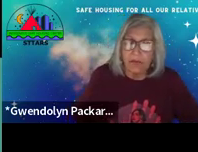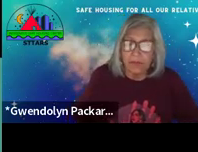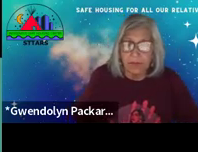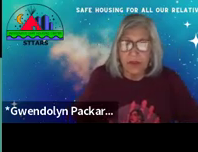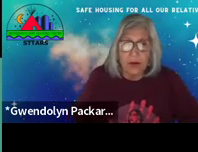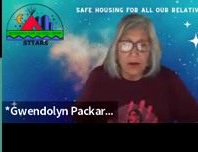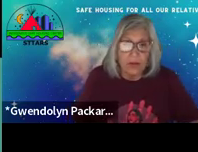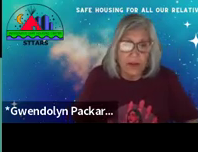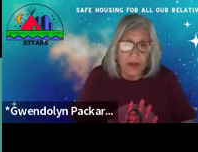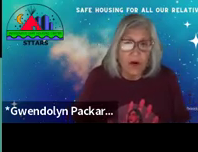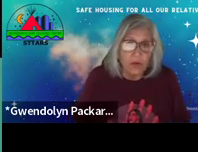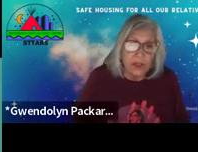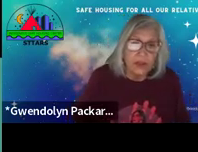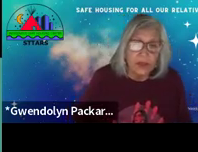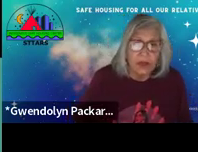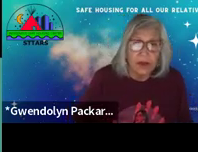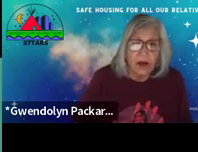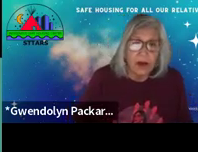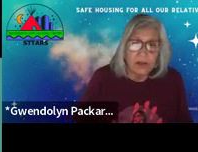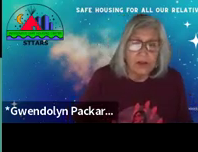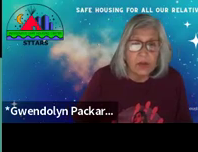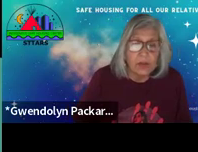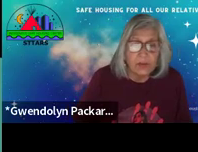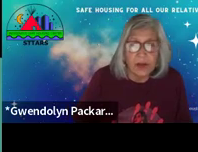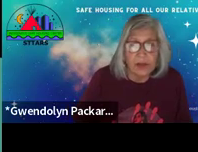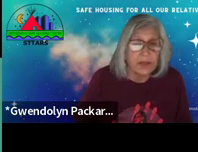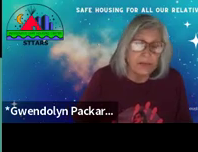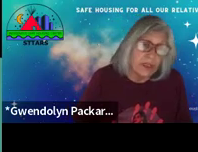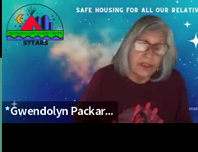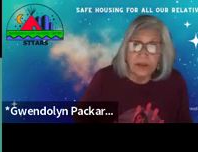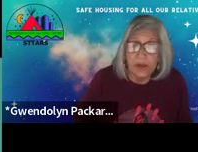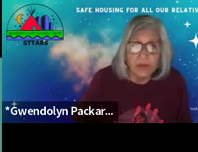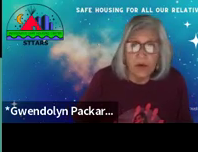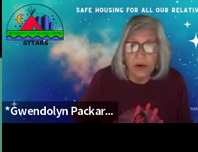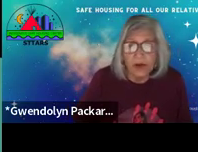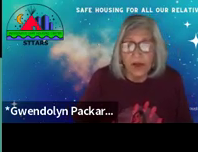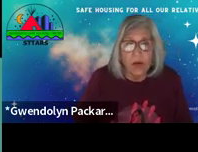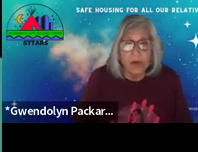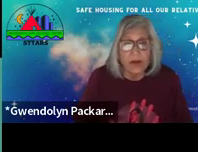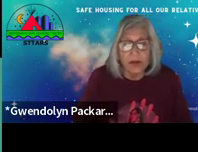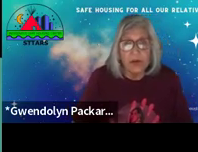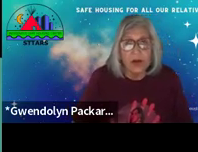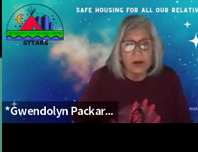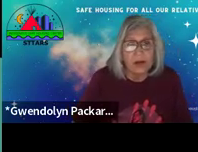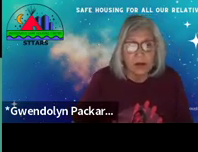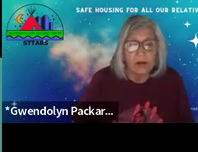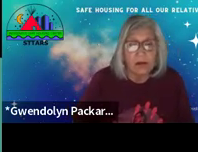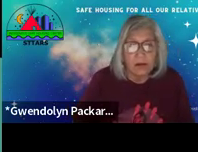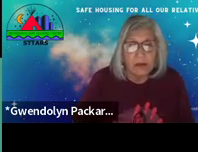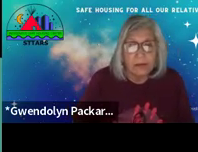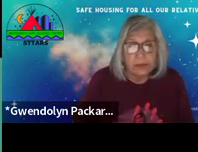state with outreach to tribe to Indian people, we're here to help with that as